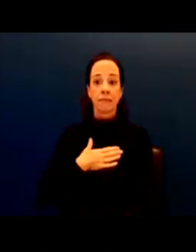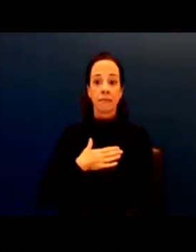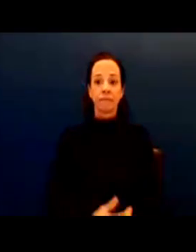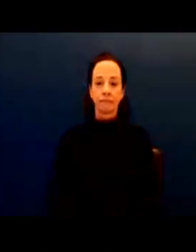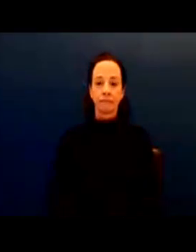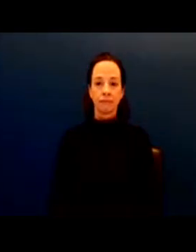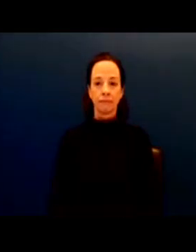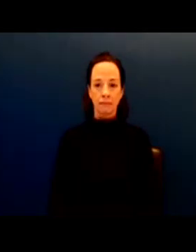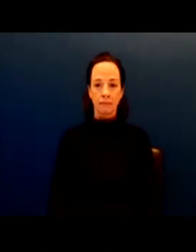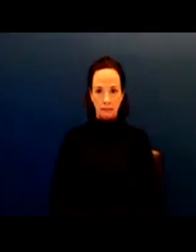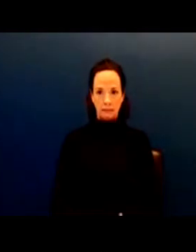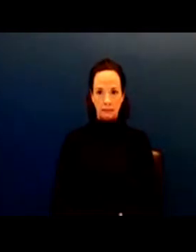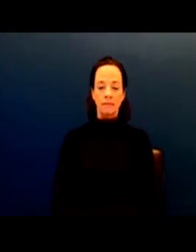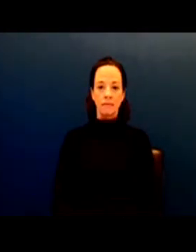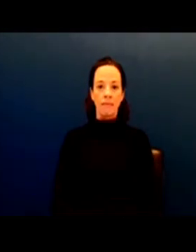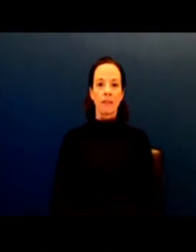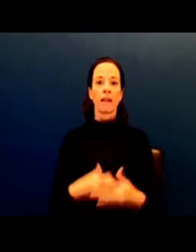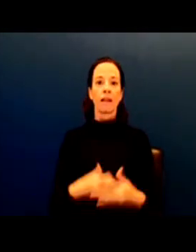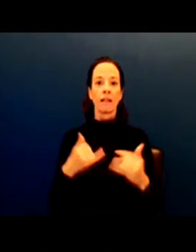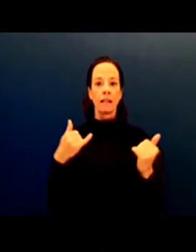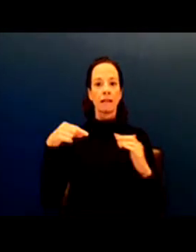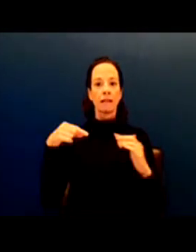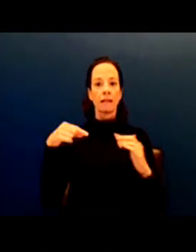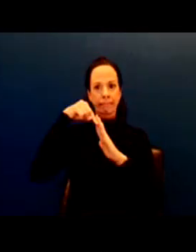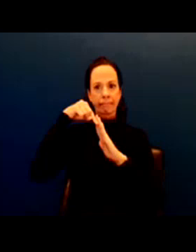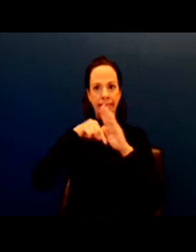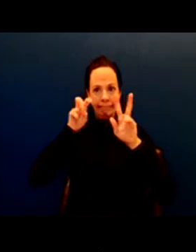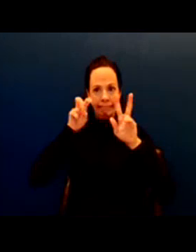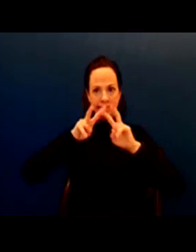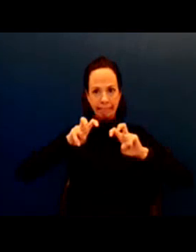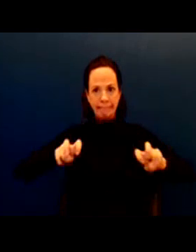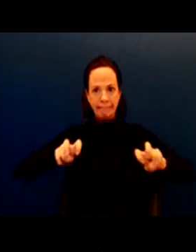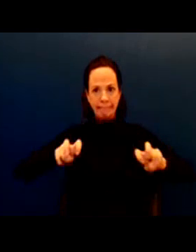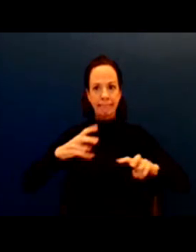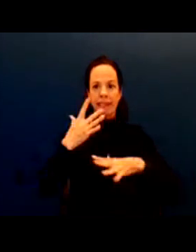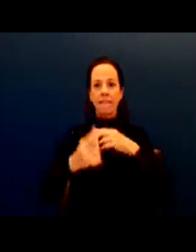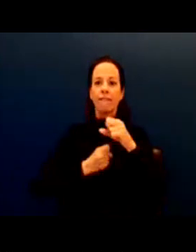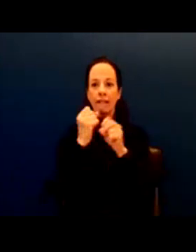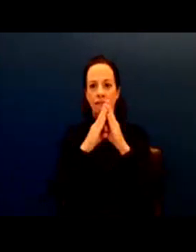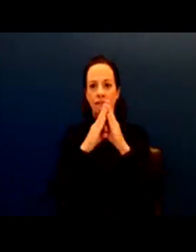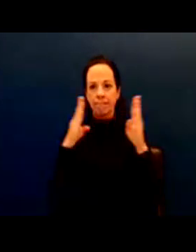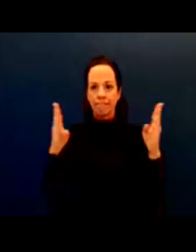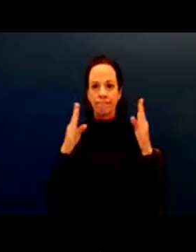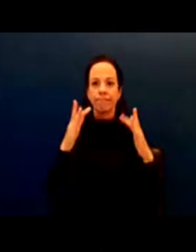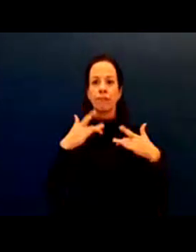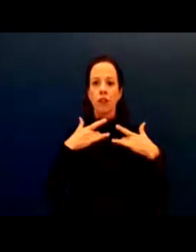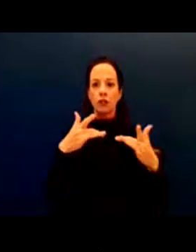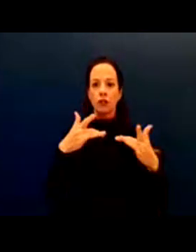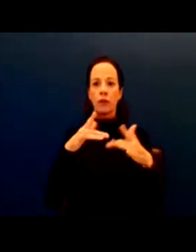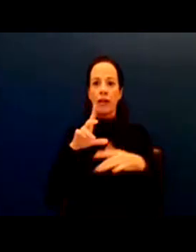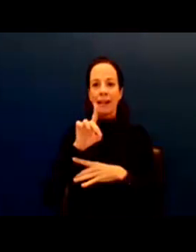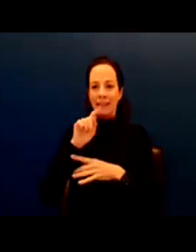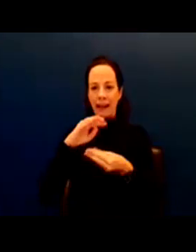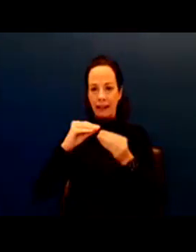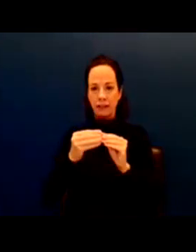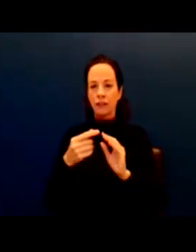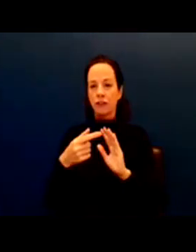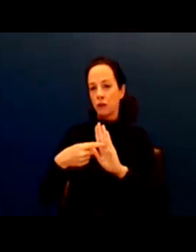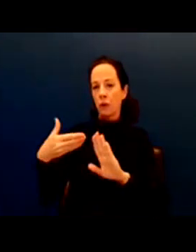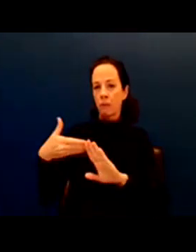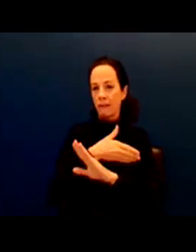Okay. We're digging deeper into that 5-year trend data that I shared in the previous slide. The graph there on top shows the